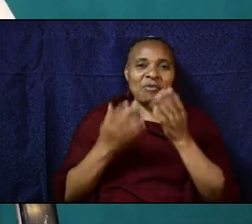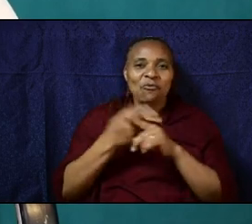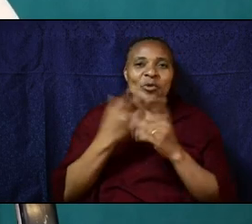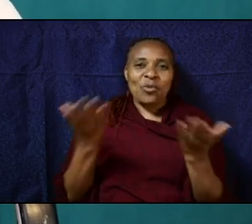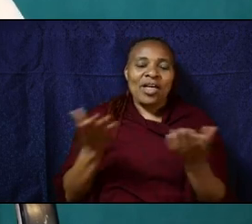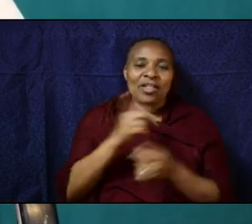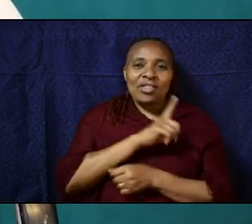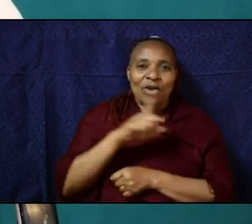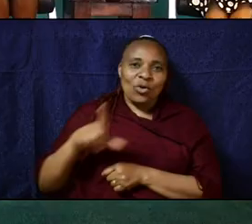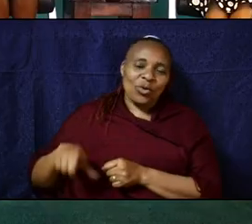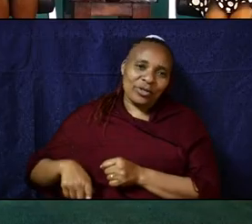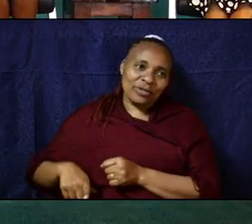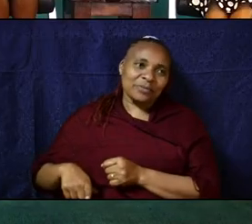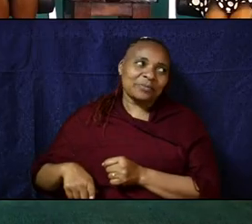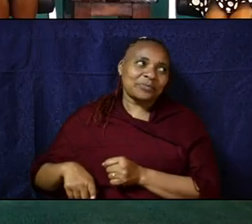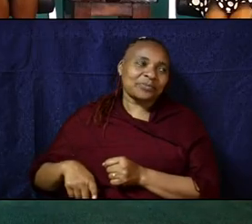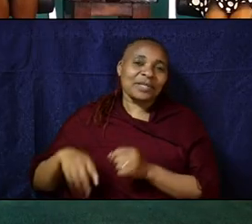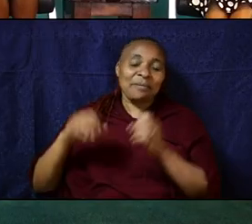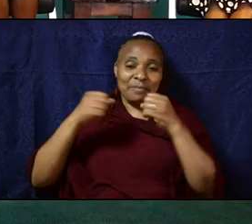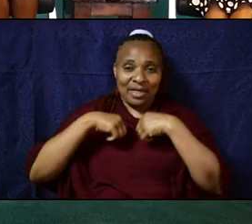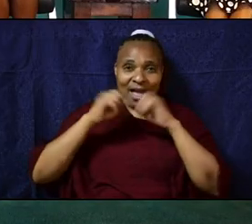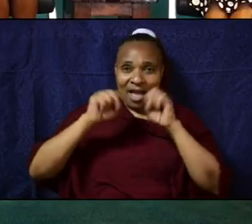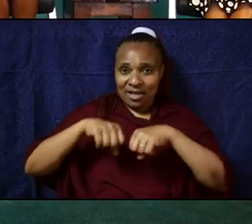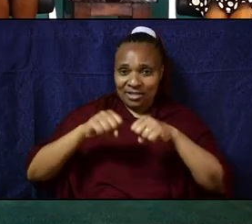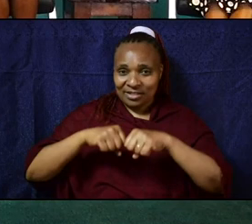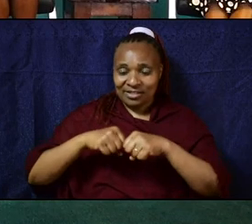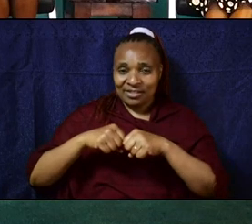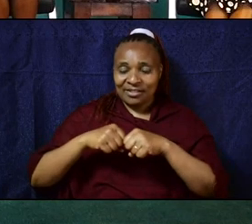the Lord. I agree with that. And